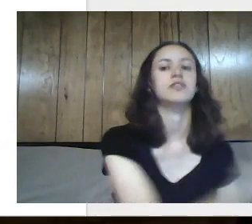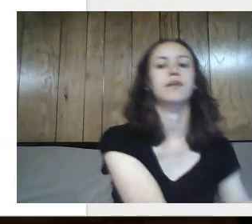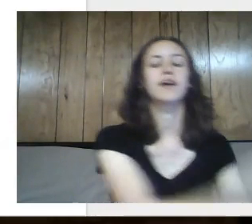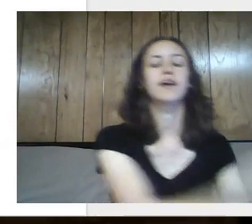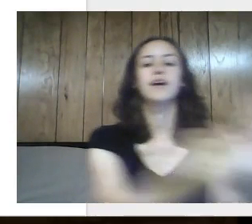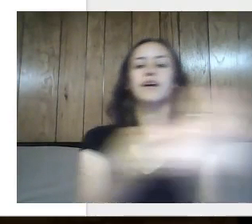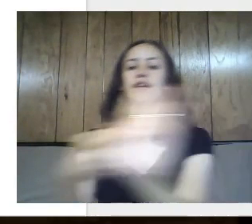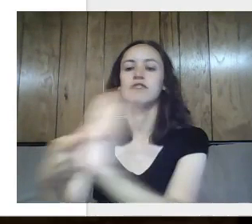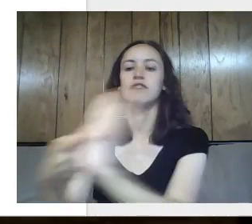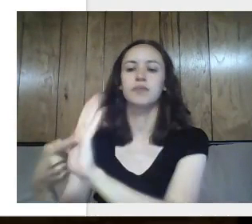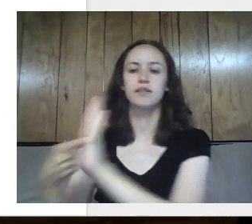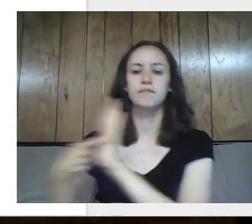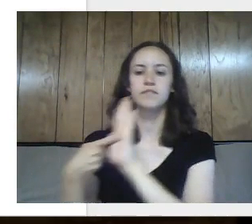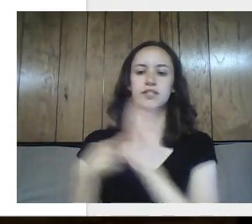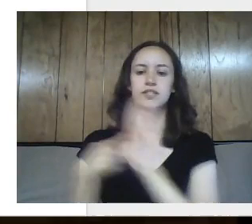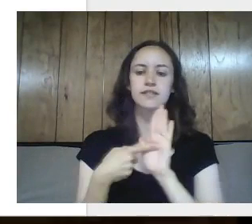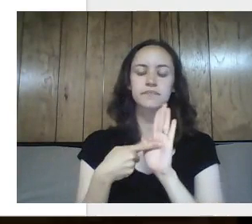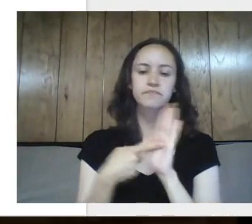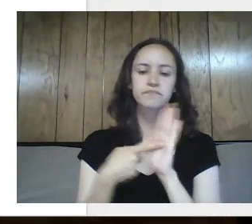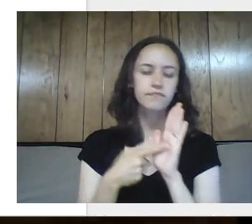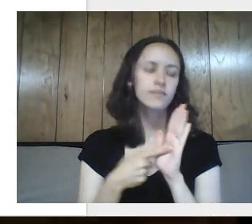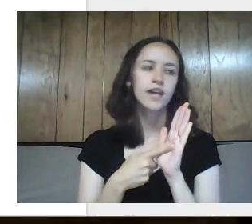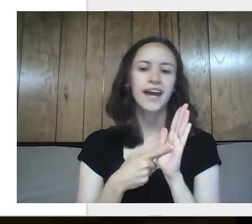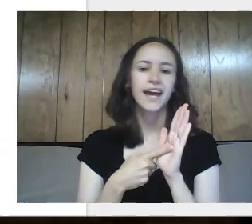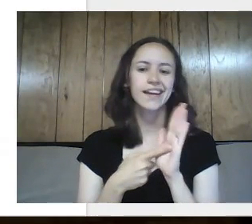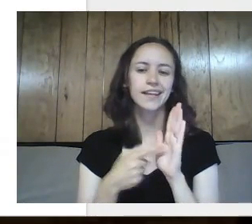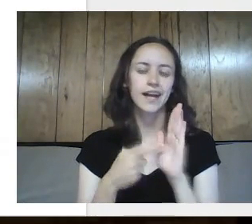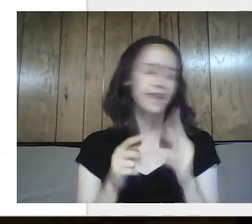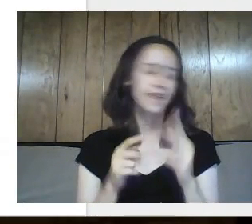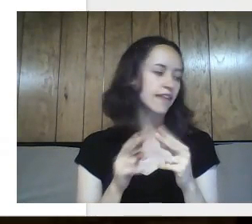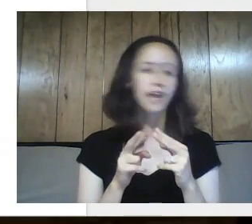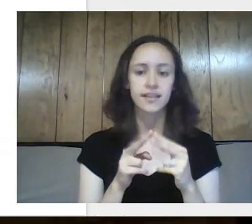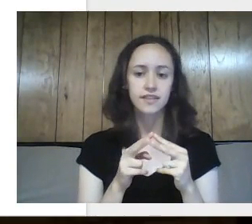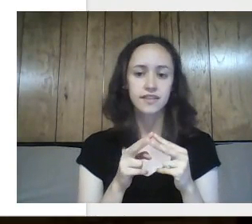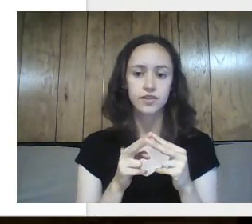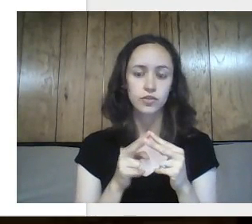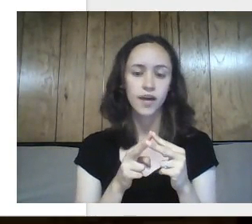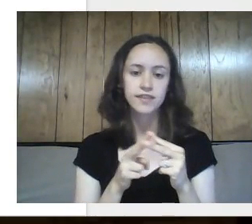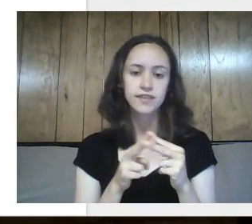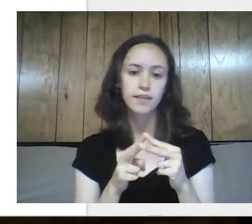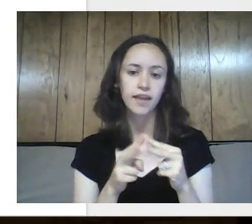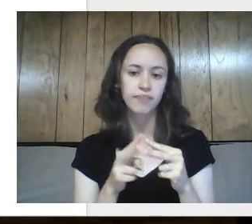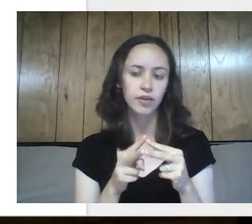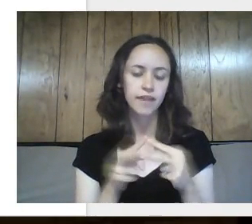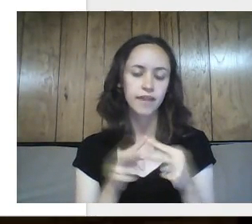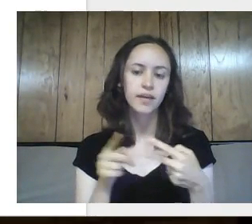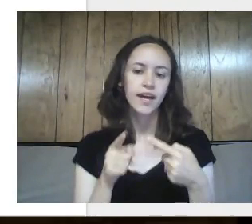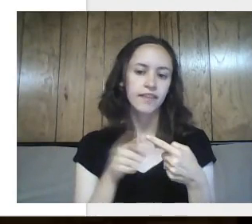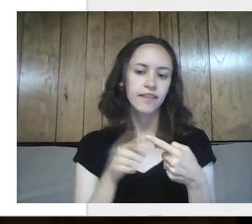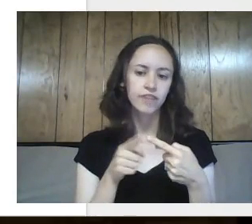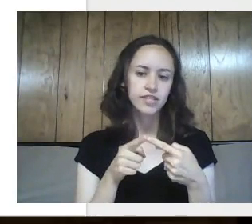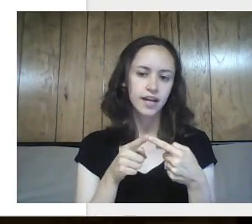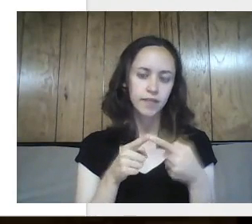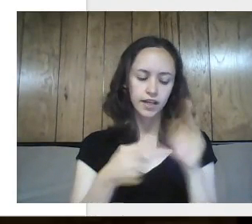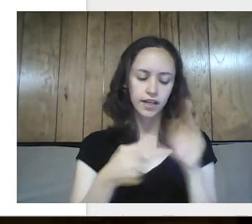want to be showing everyone Jesus. And I think that line is in the song twice, let my life proclaim. And